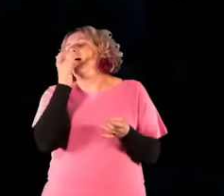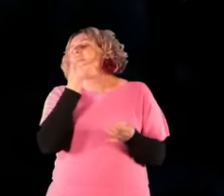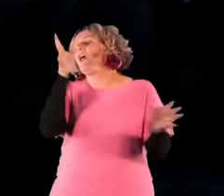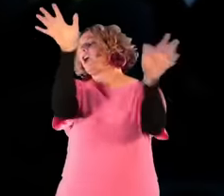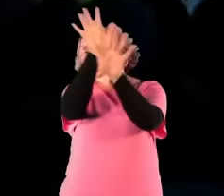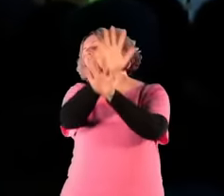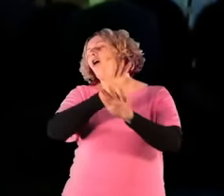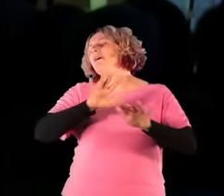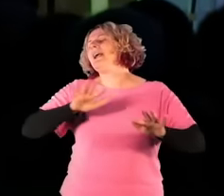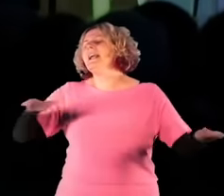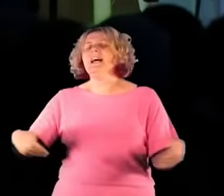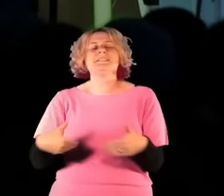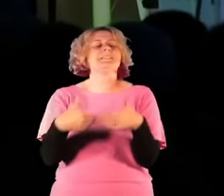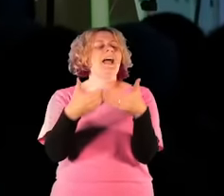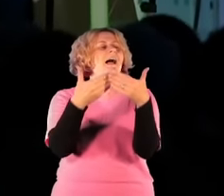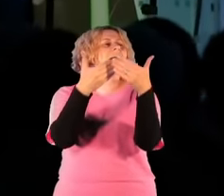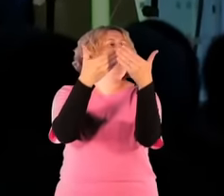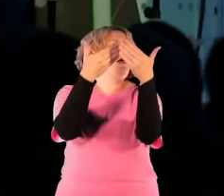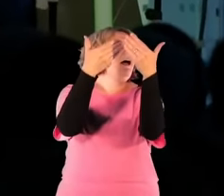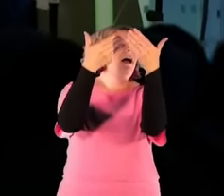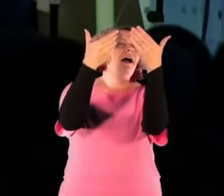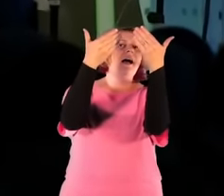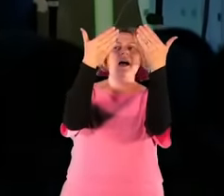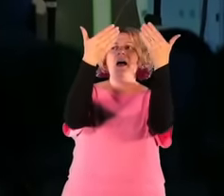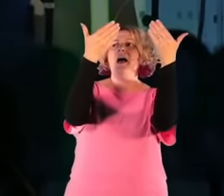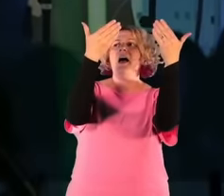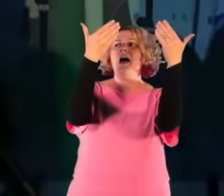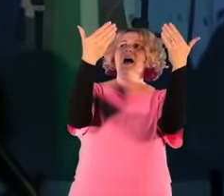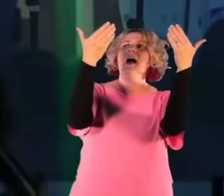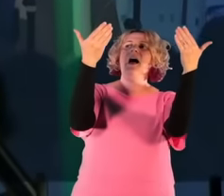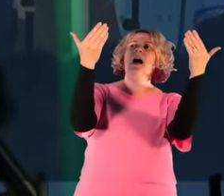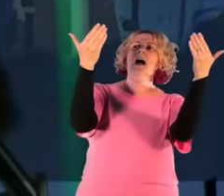awaits the glorious